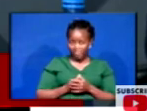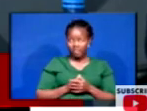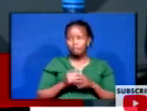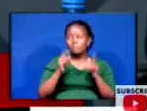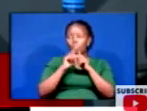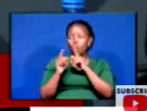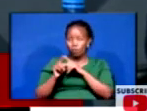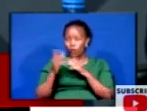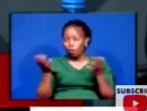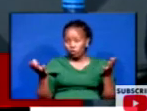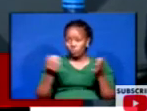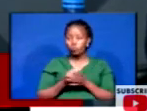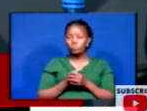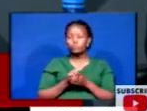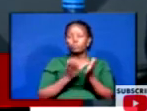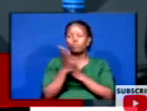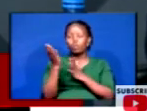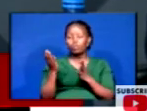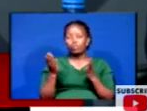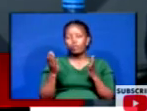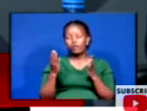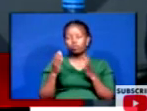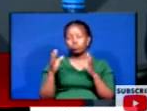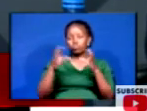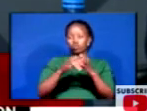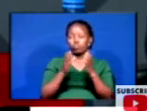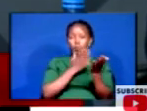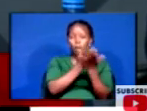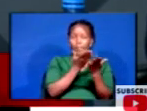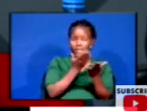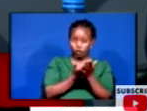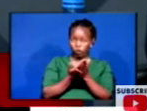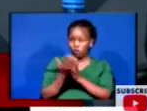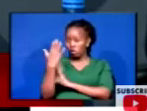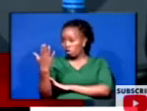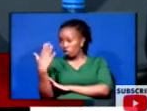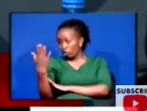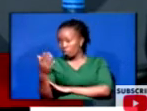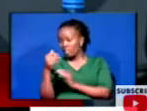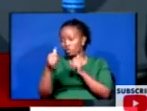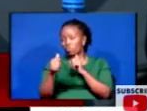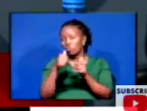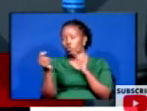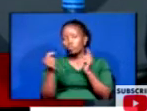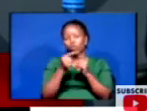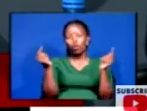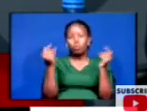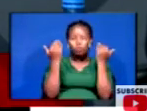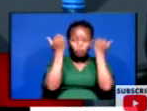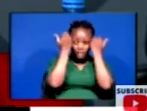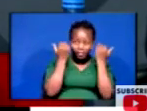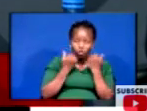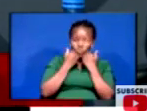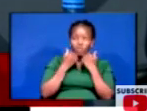according to the court petition, the document that were expunged or not accepted by the court, yeah, are the document that